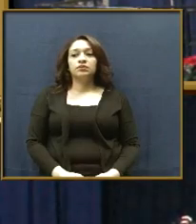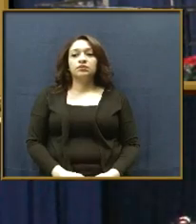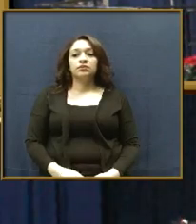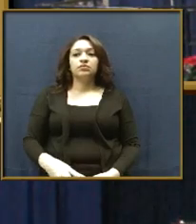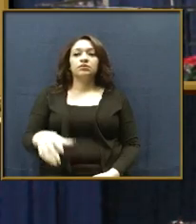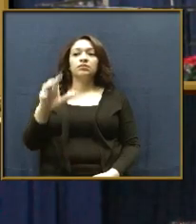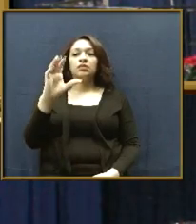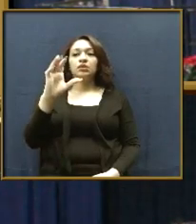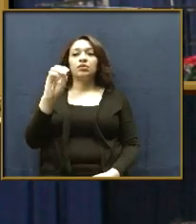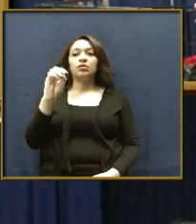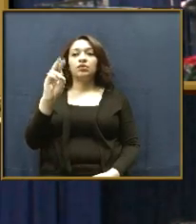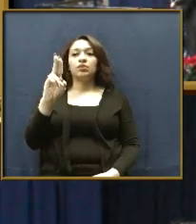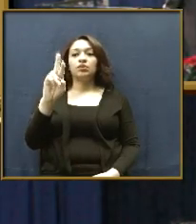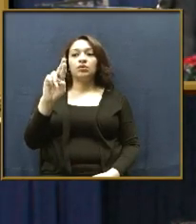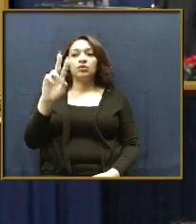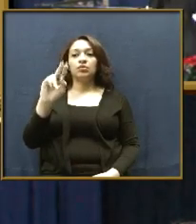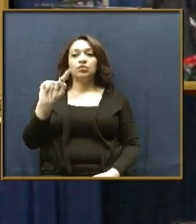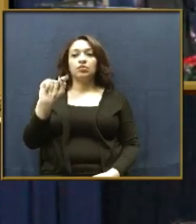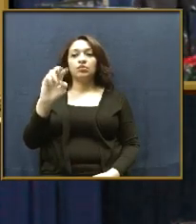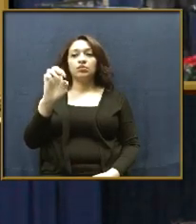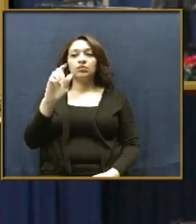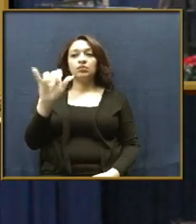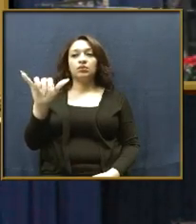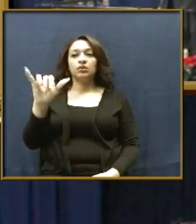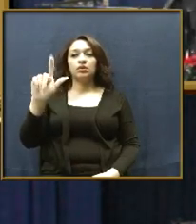Courtney Ariel Tamplin.